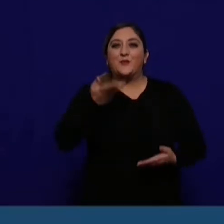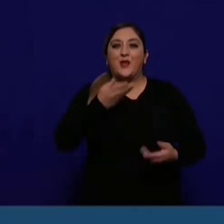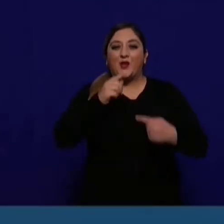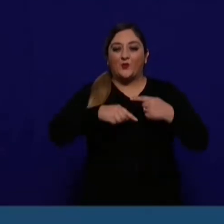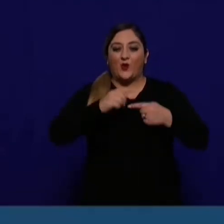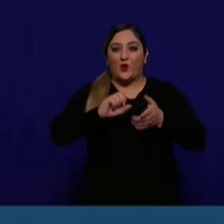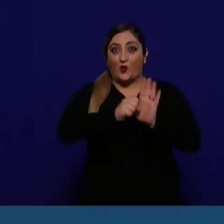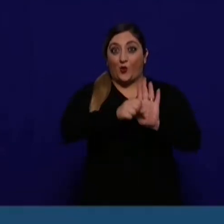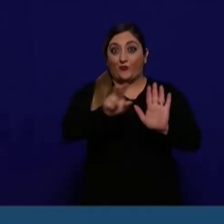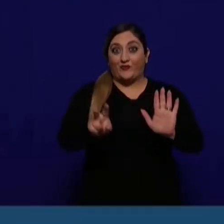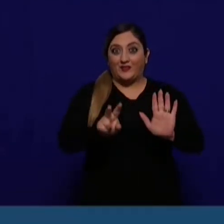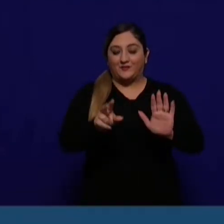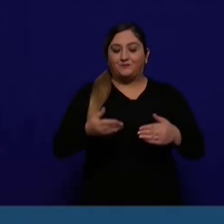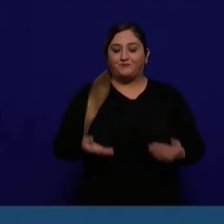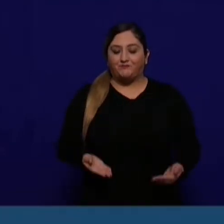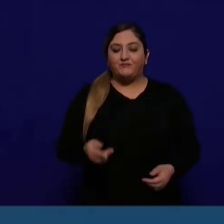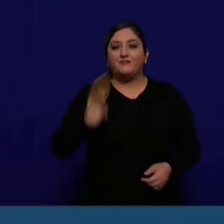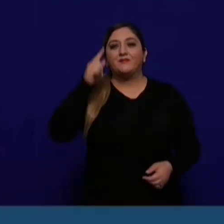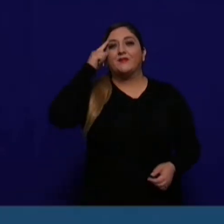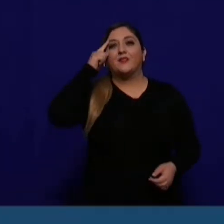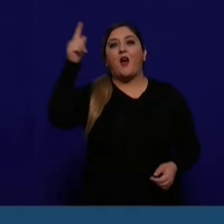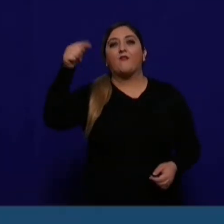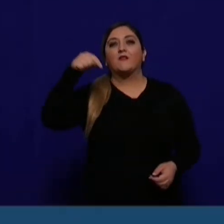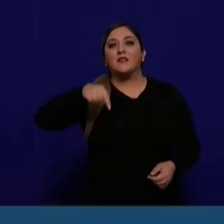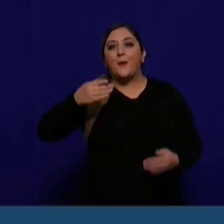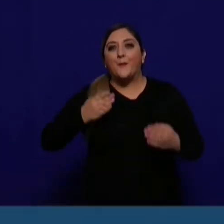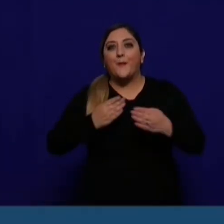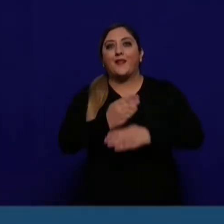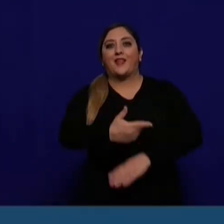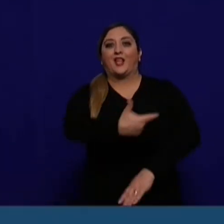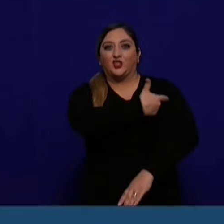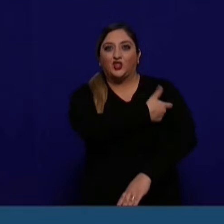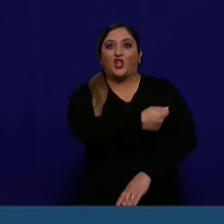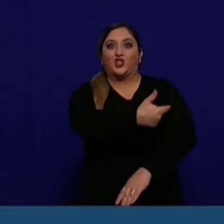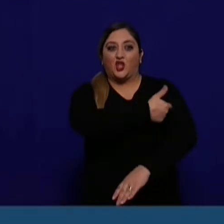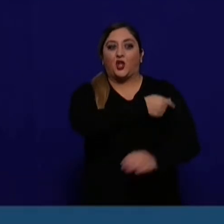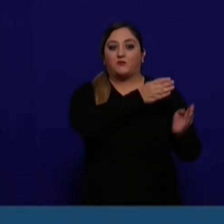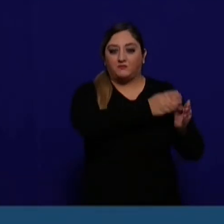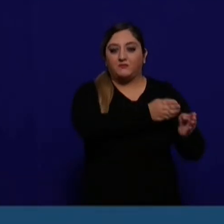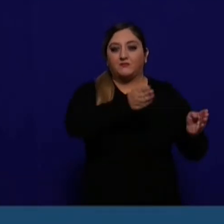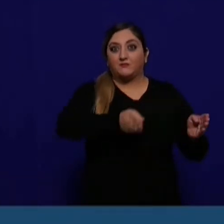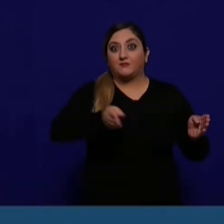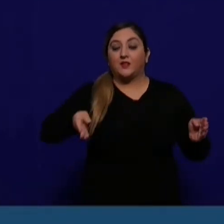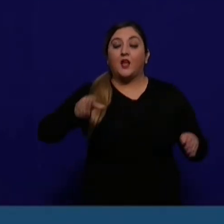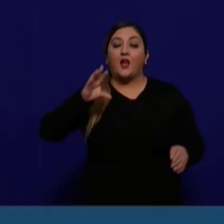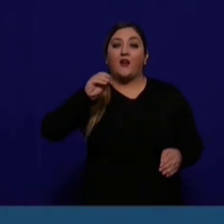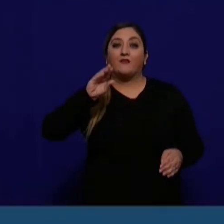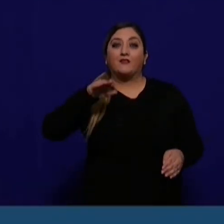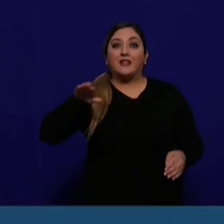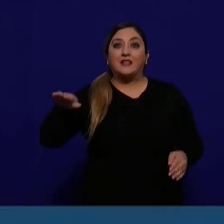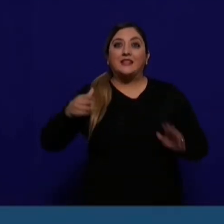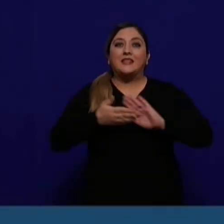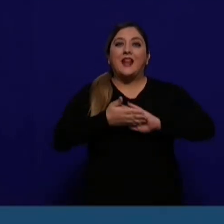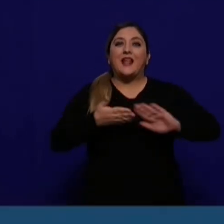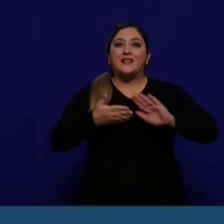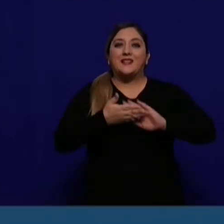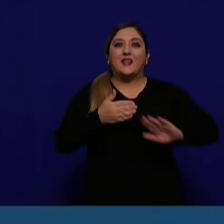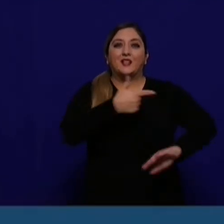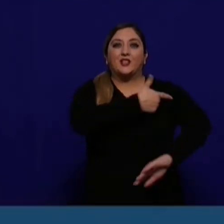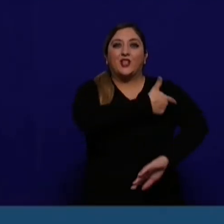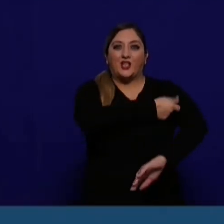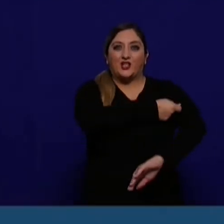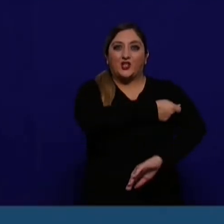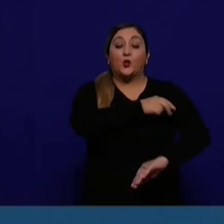Palissa pal-medin taraw għaddin tajjeb bl-istrateġija ta' tilqim fejn għanna ammont sostanzjali tan nies li qegħdin jitlaqmu u barra minn hekk ukoll